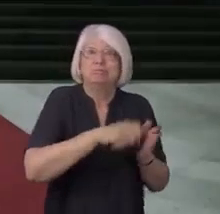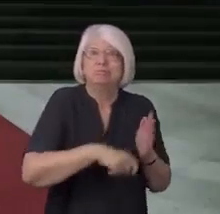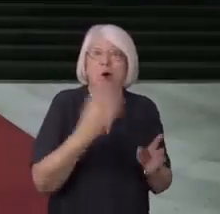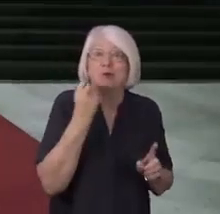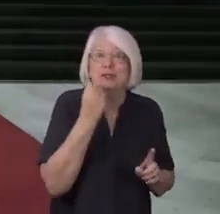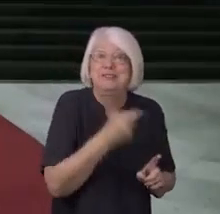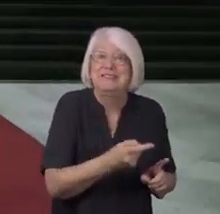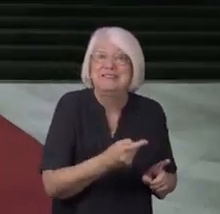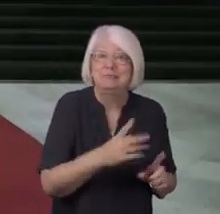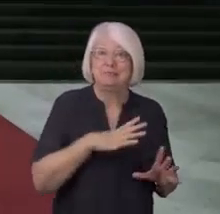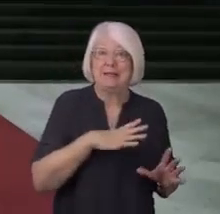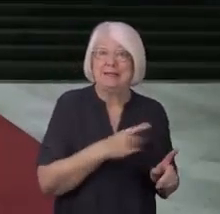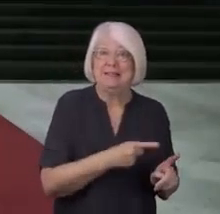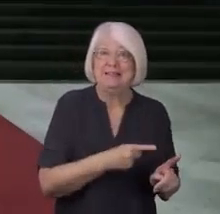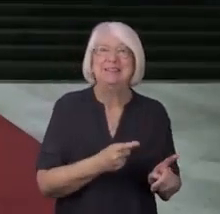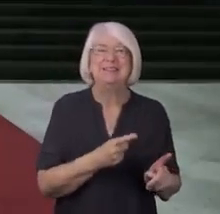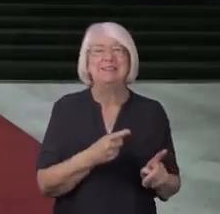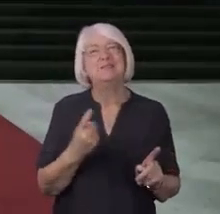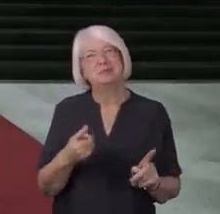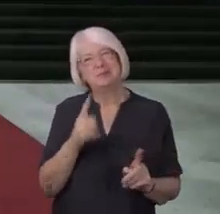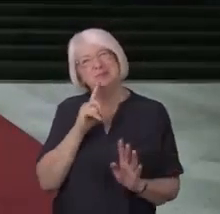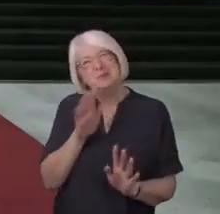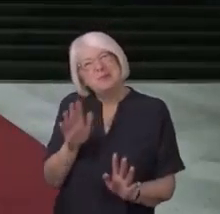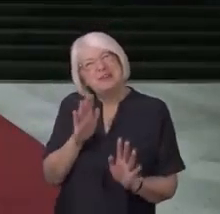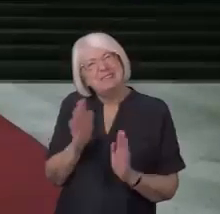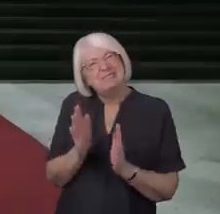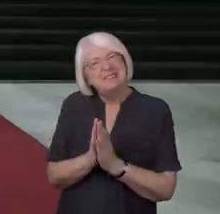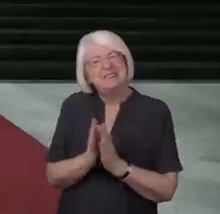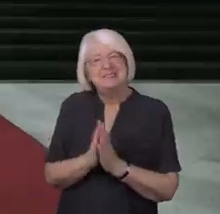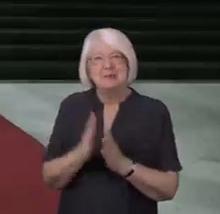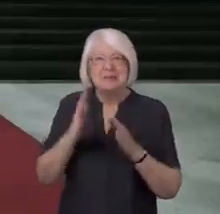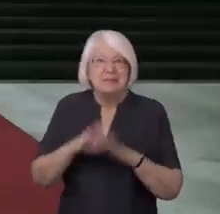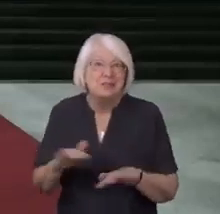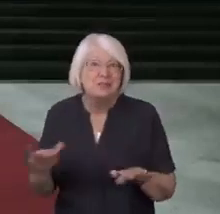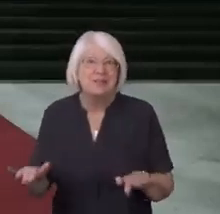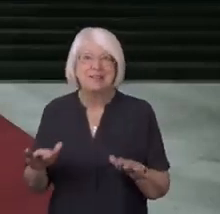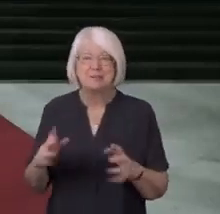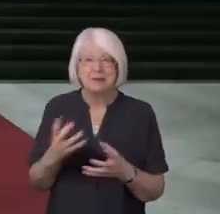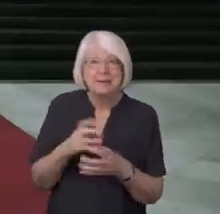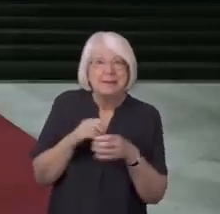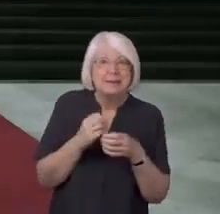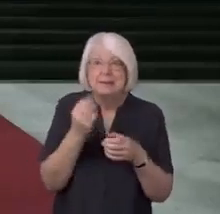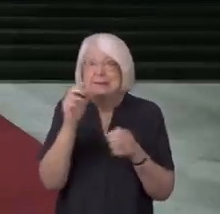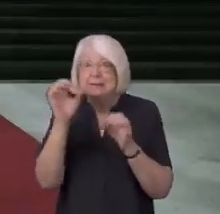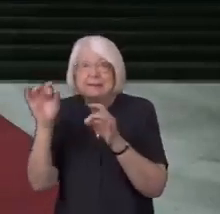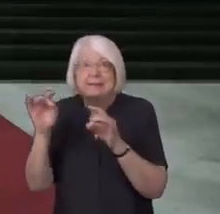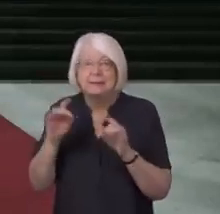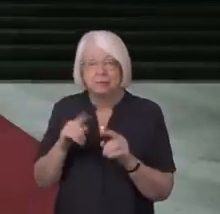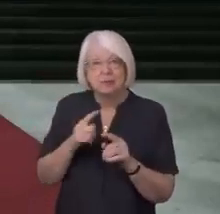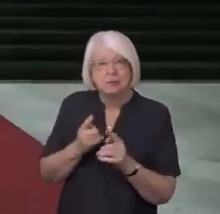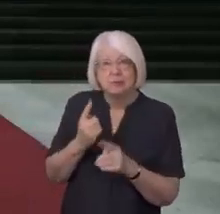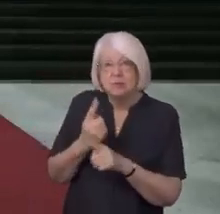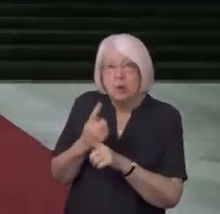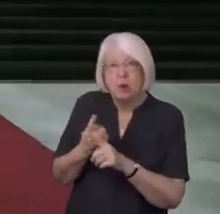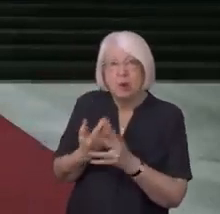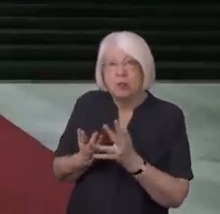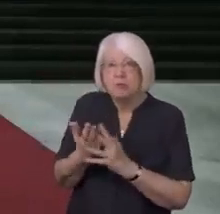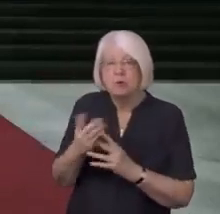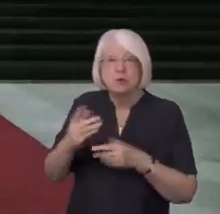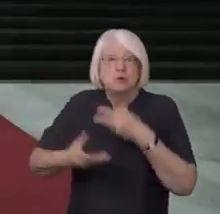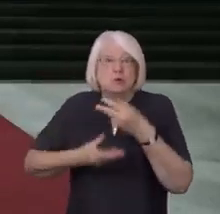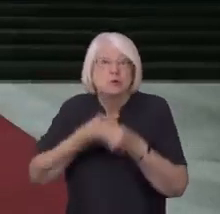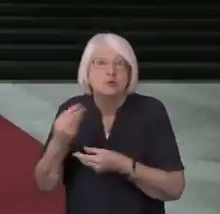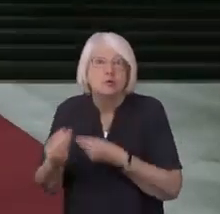oranges. And it would be a wonderful service with the children as together we talk through the